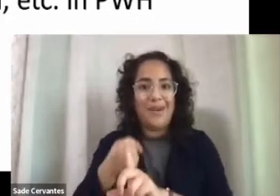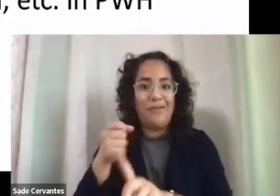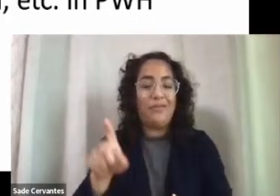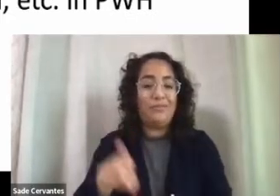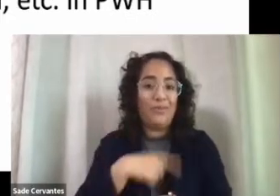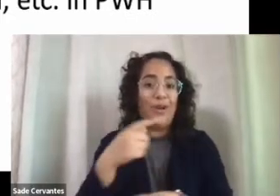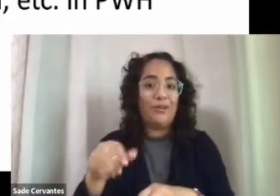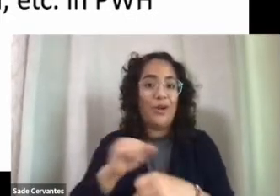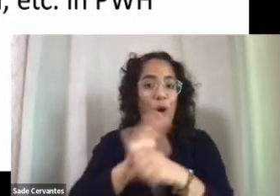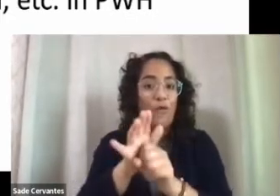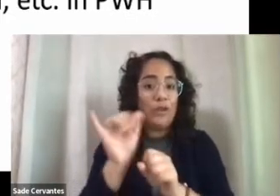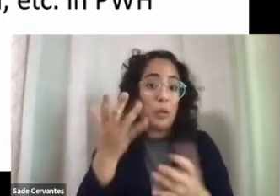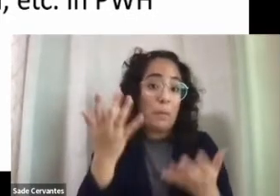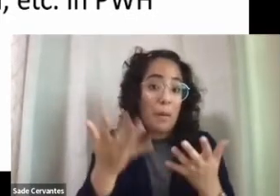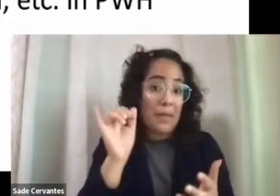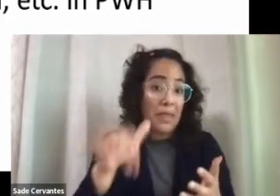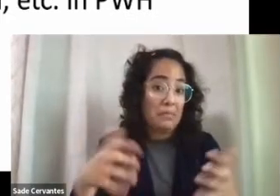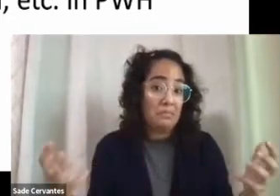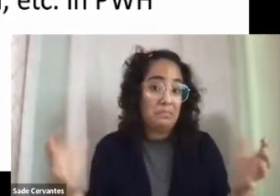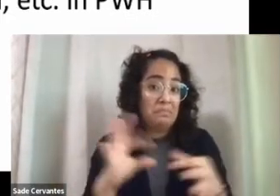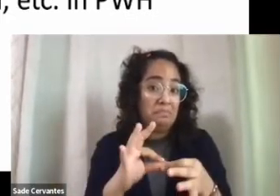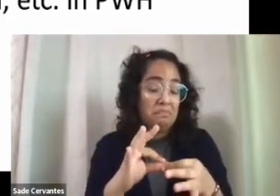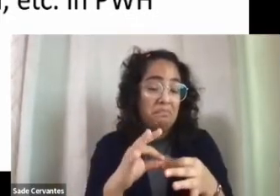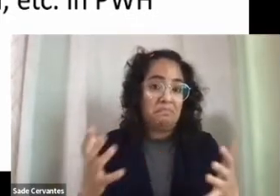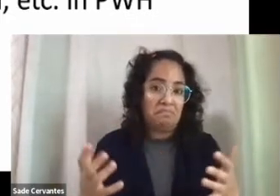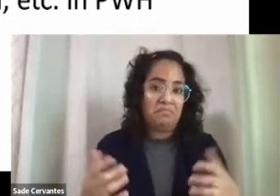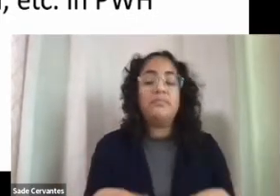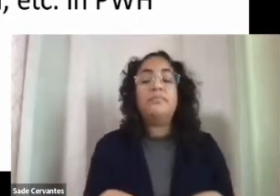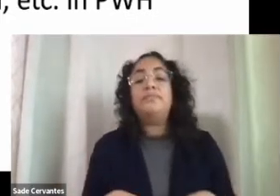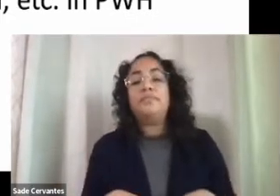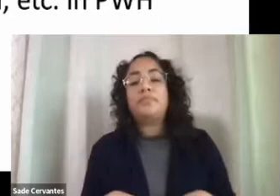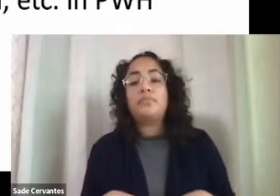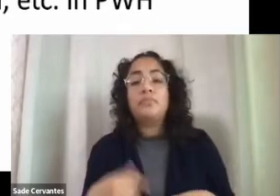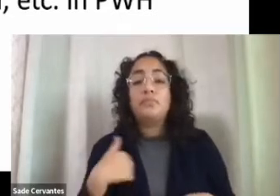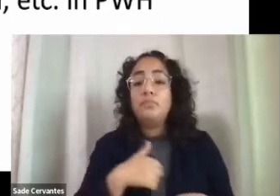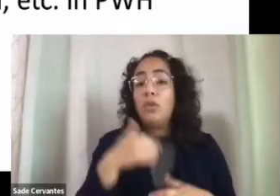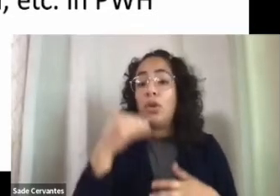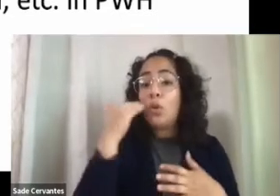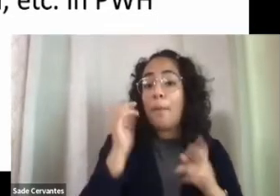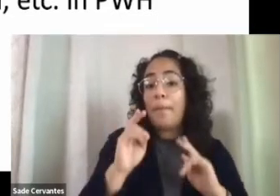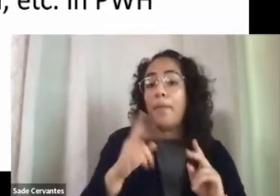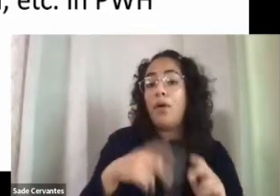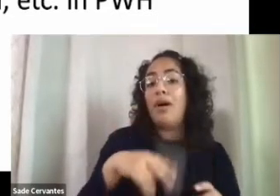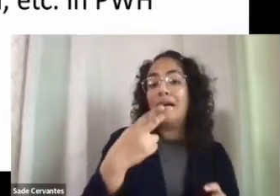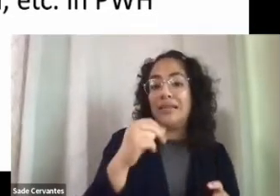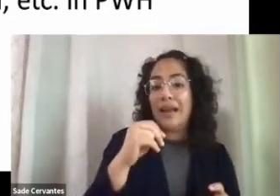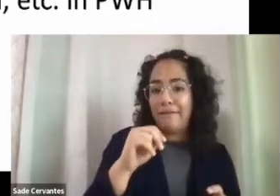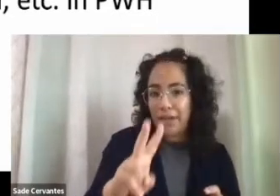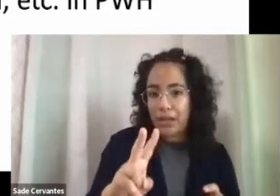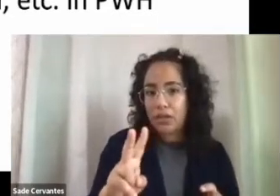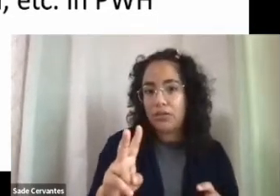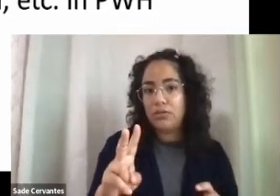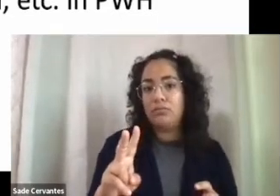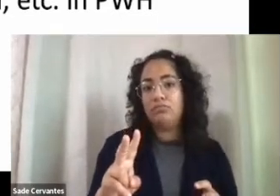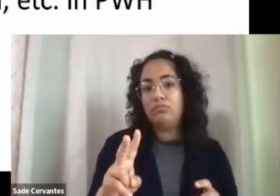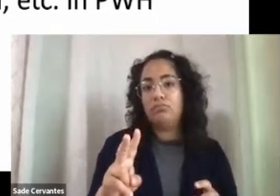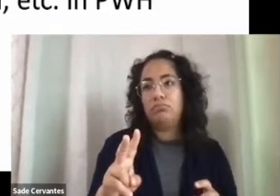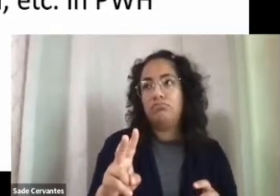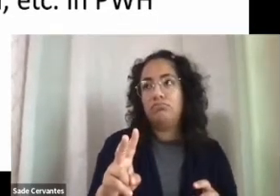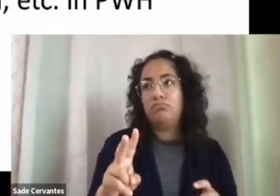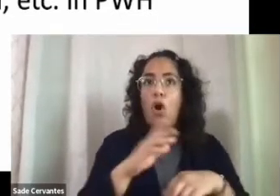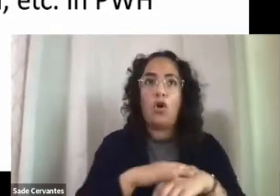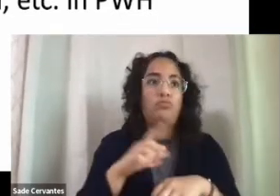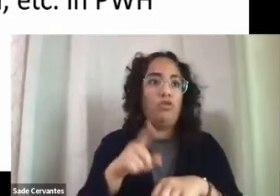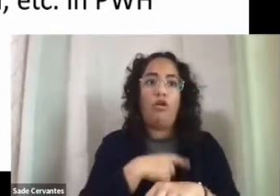that. We know that even people with HIV who are on